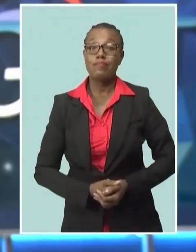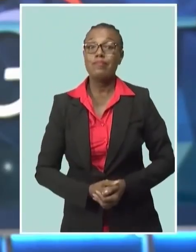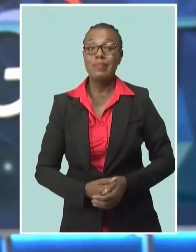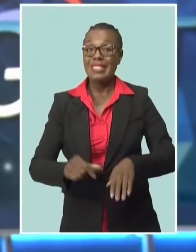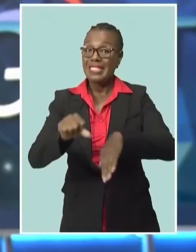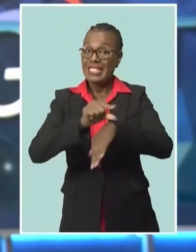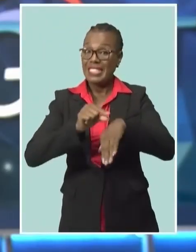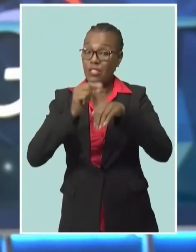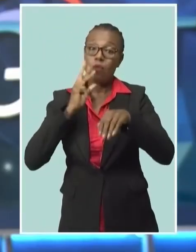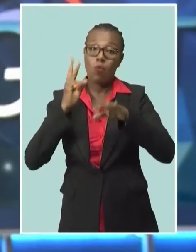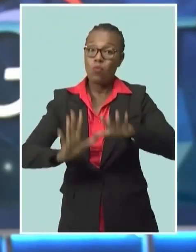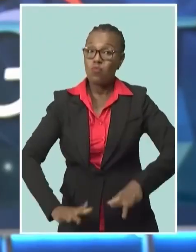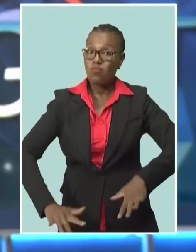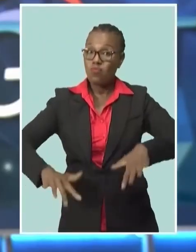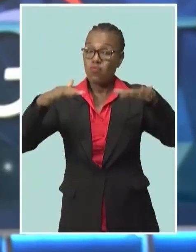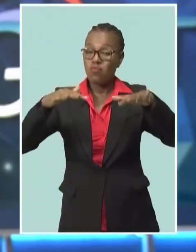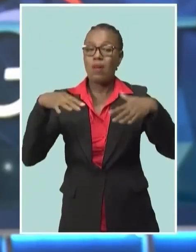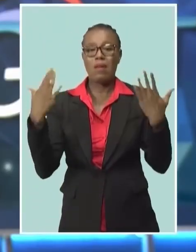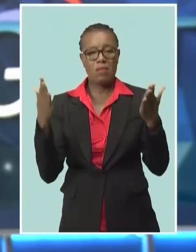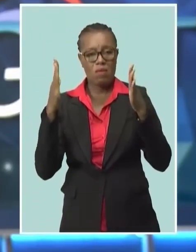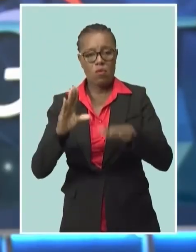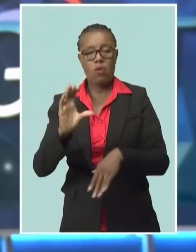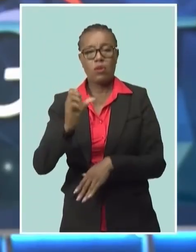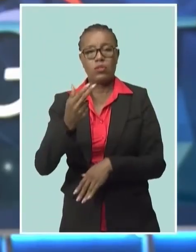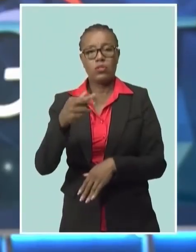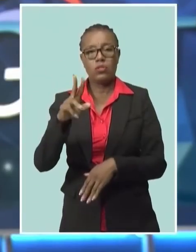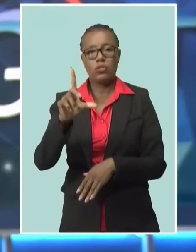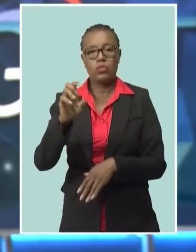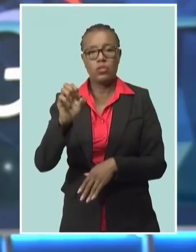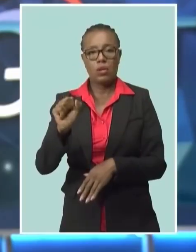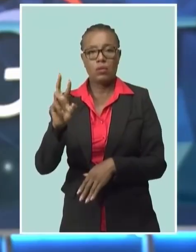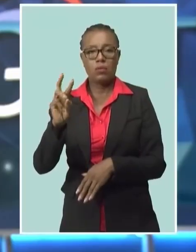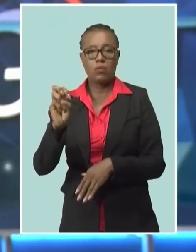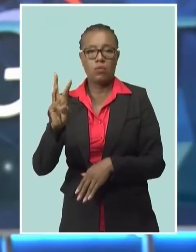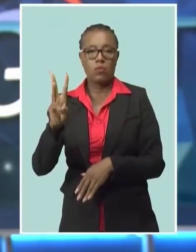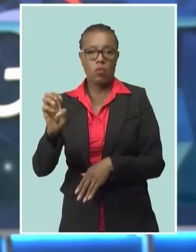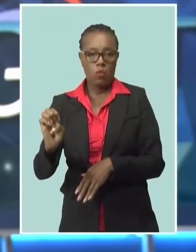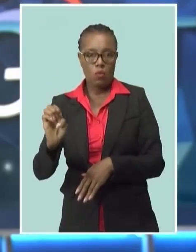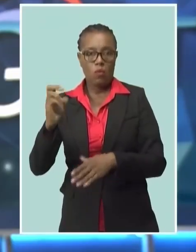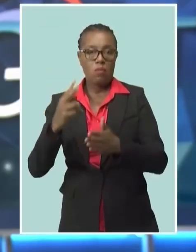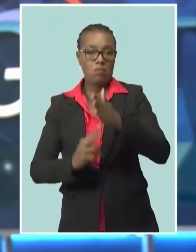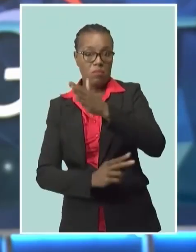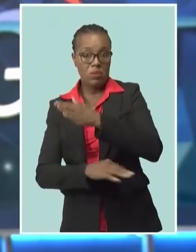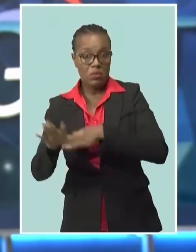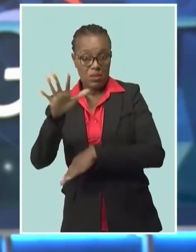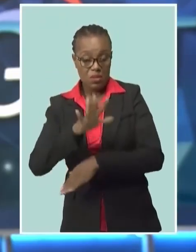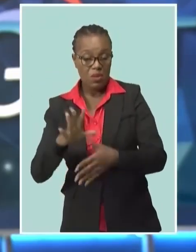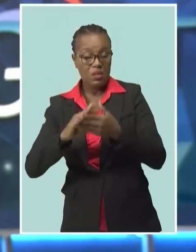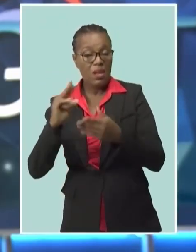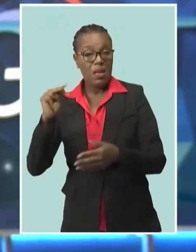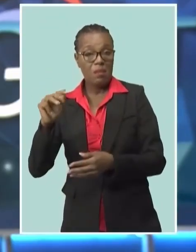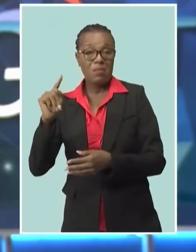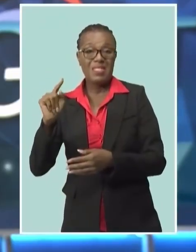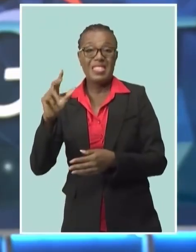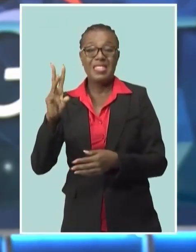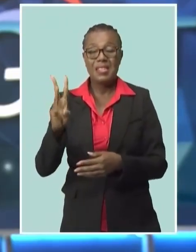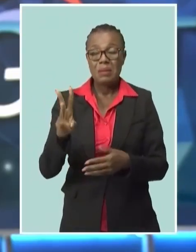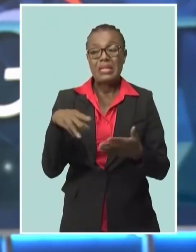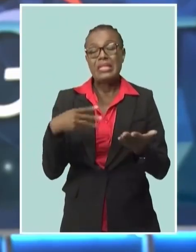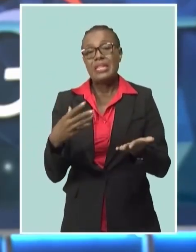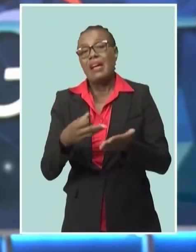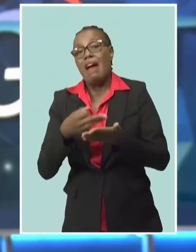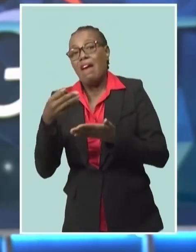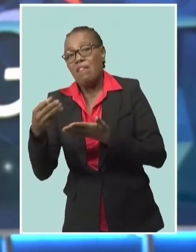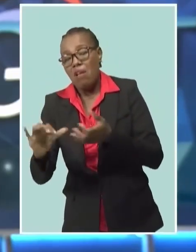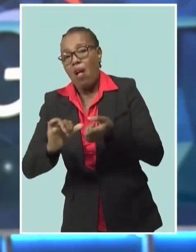George, particularly in the Charles Road Bridge area, the Prime Minister acknowledged the Ministry of Transport and Works had fallen short in how it